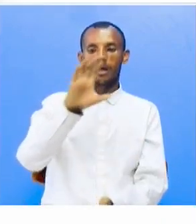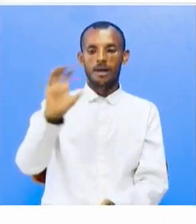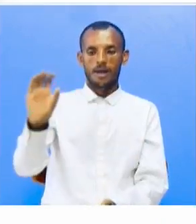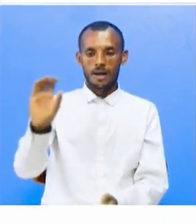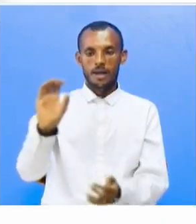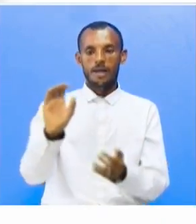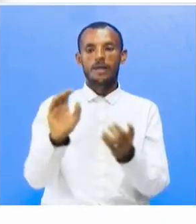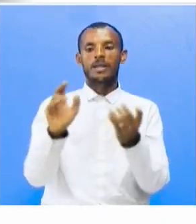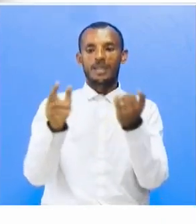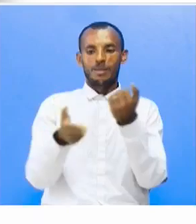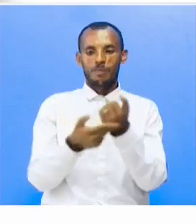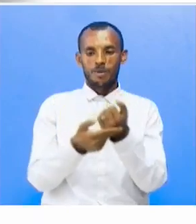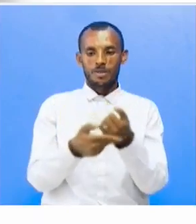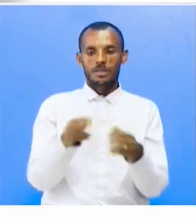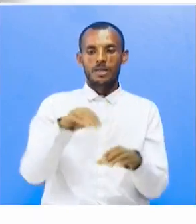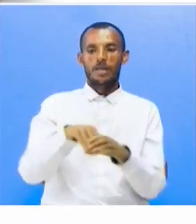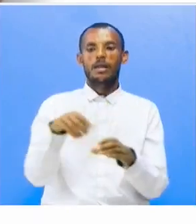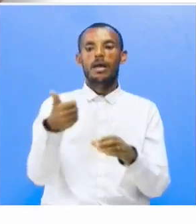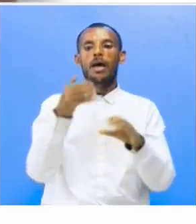deposited in a bank